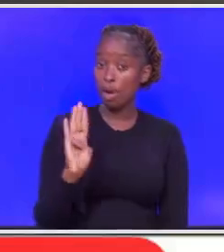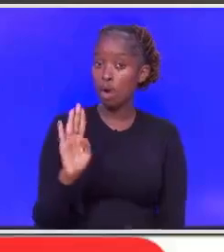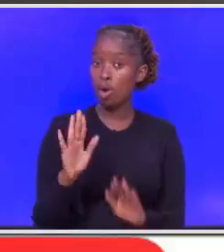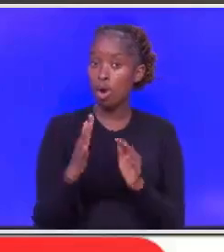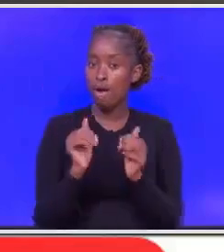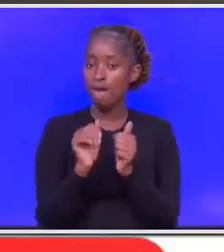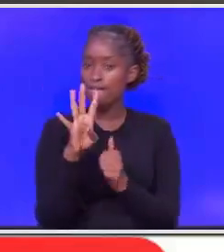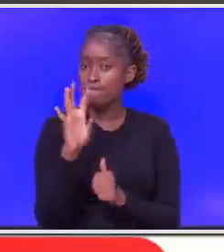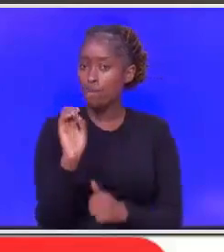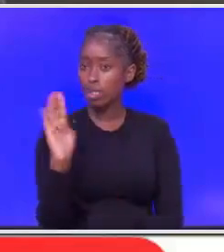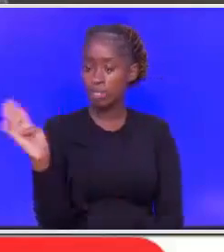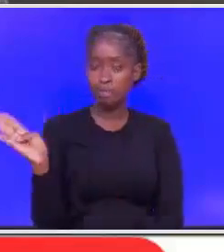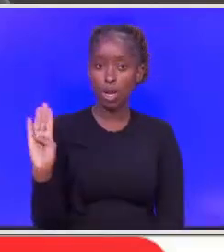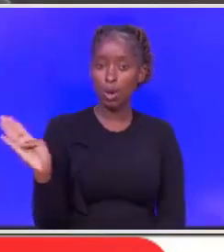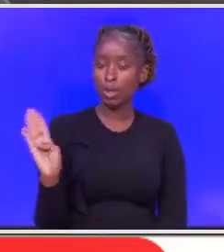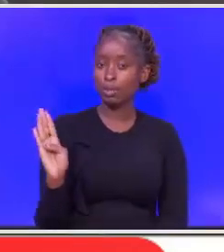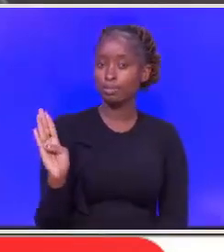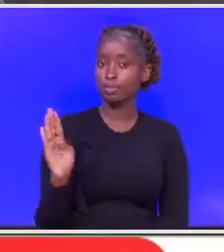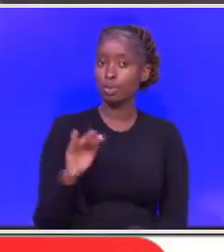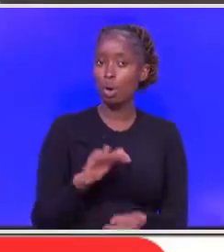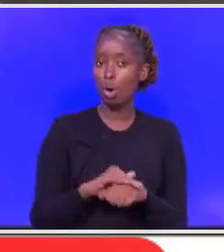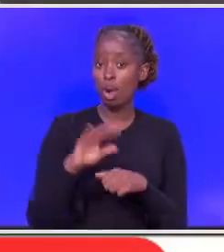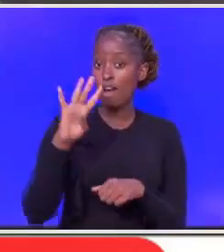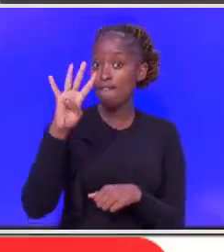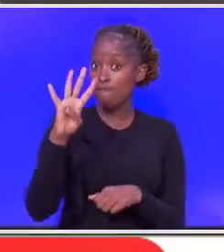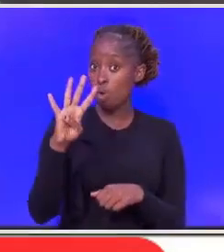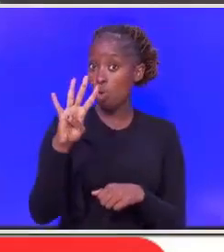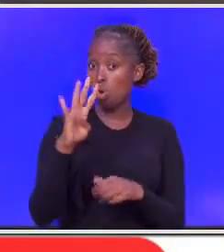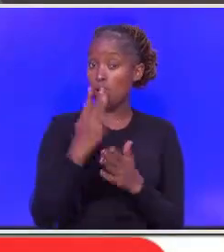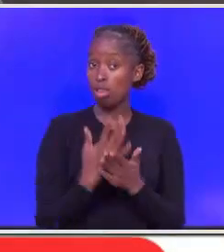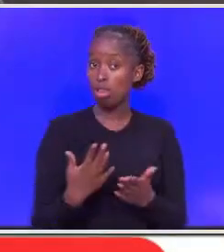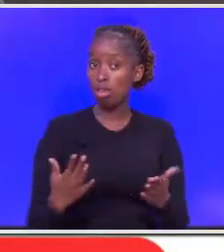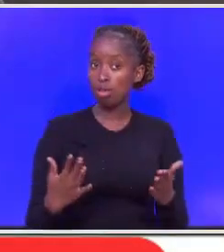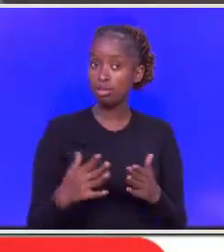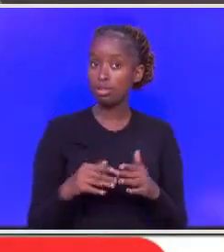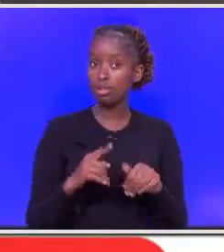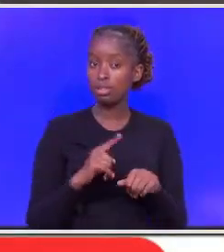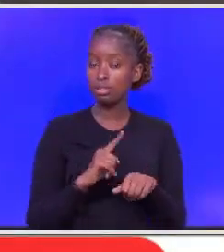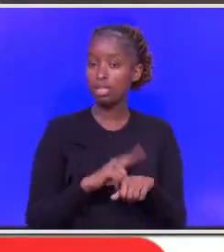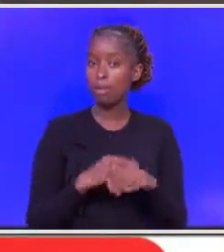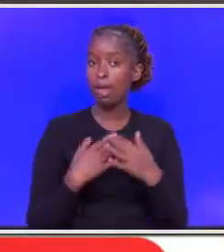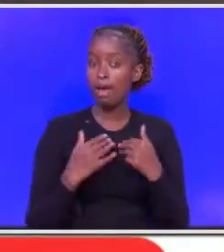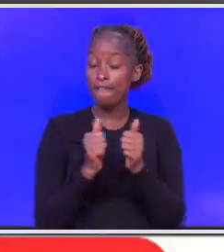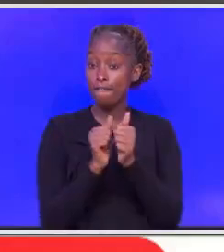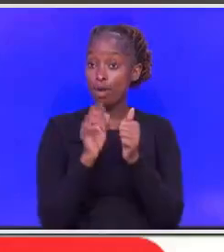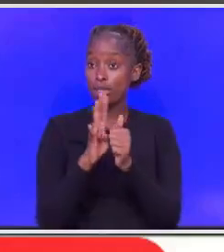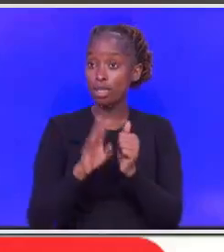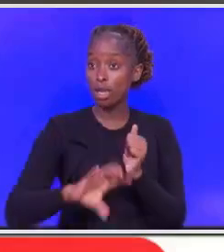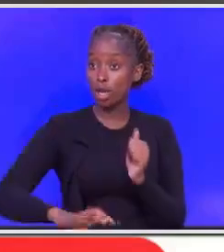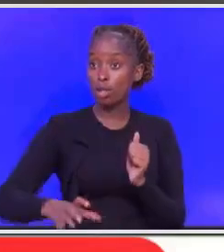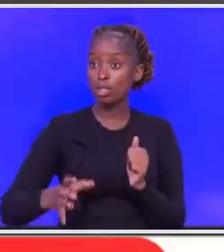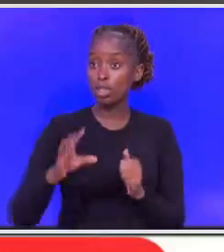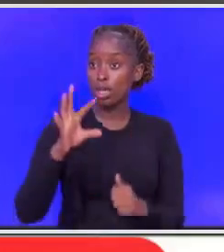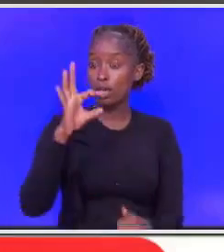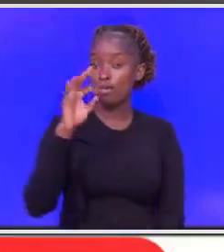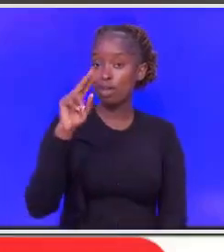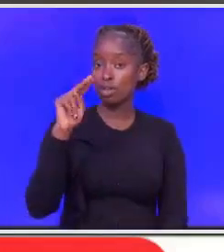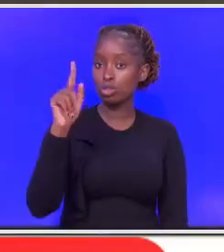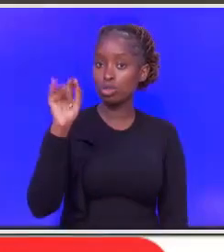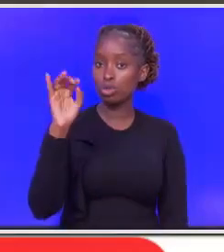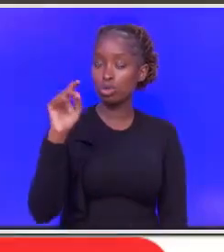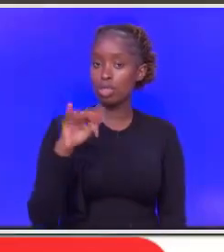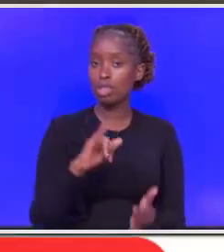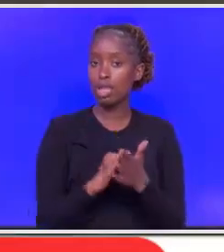plus 16, on four functions, yet there are 14 county functions, is something that we asked the Auditor General